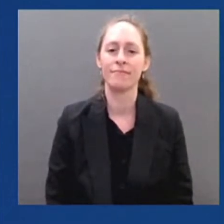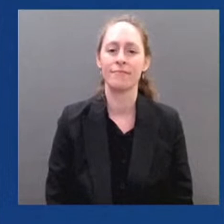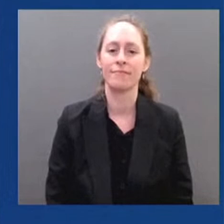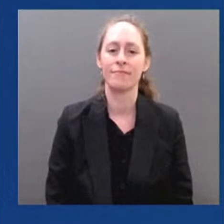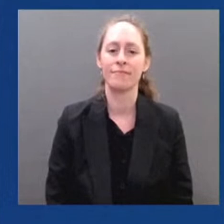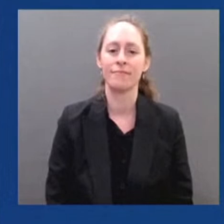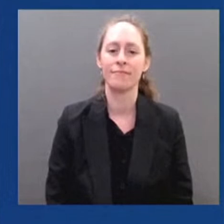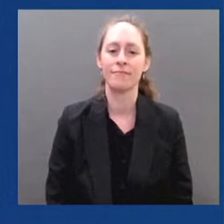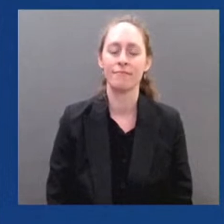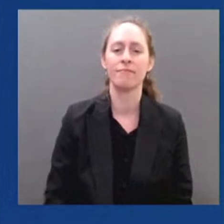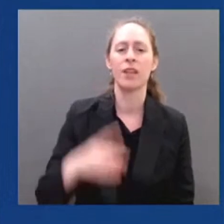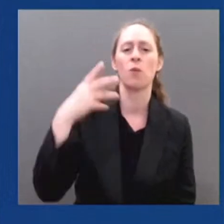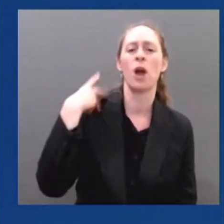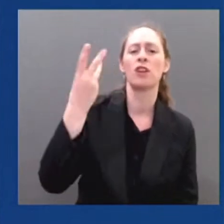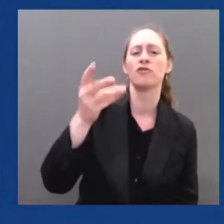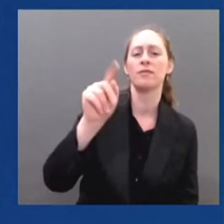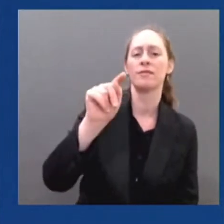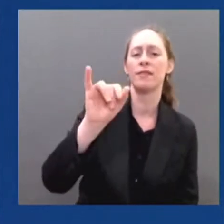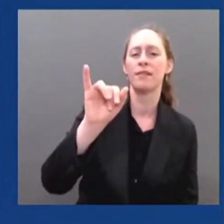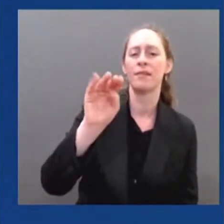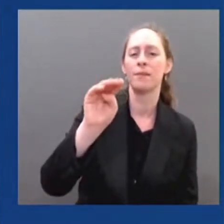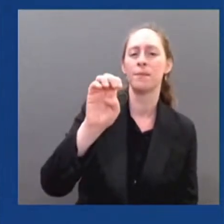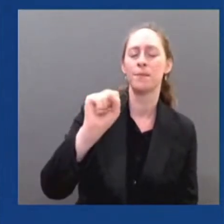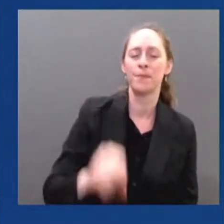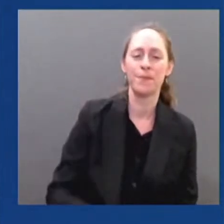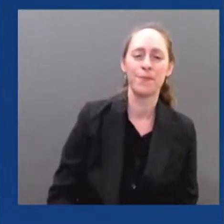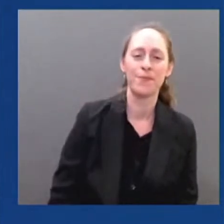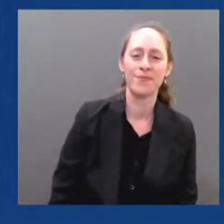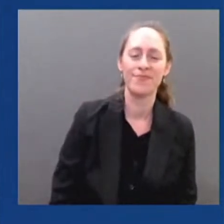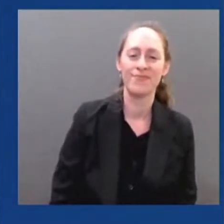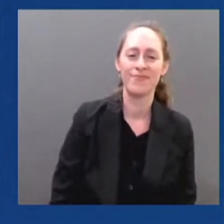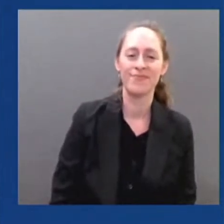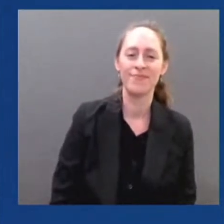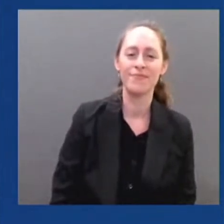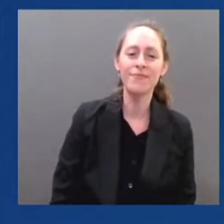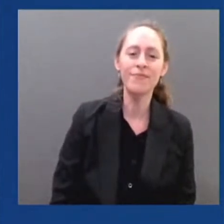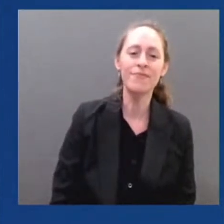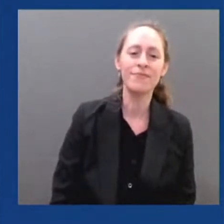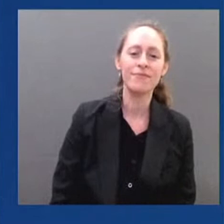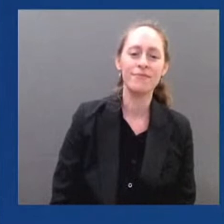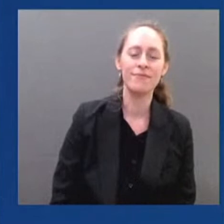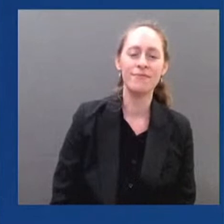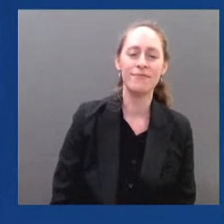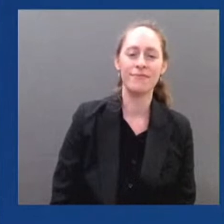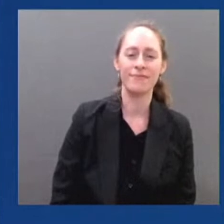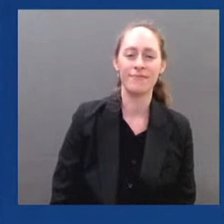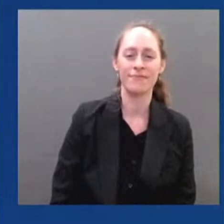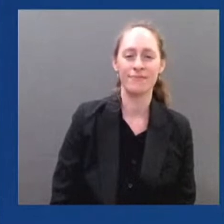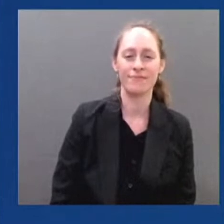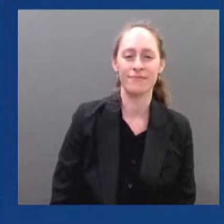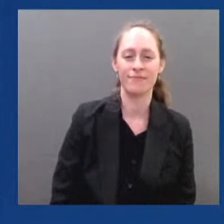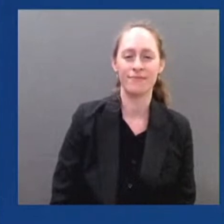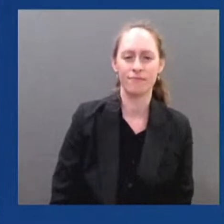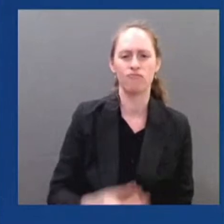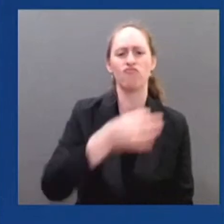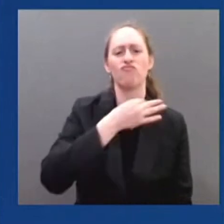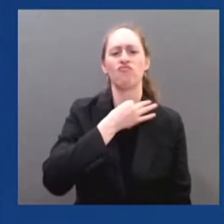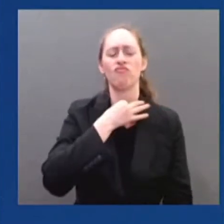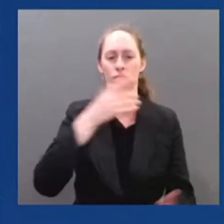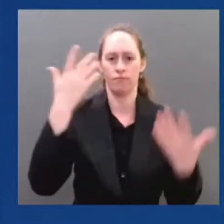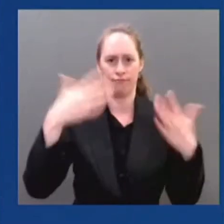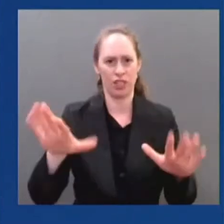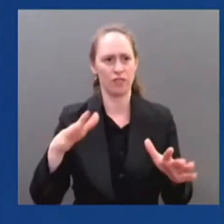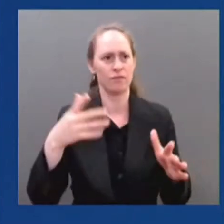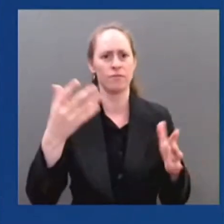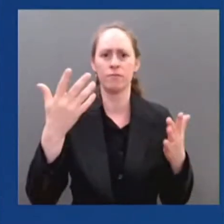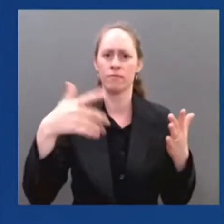Hey, thanks for doing this. Just real quick, do you know how many of these pediatric shots have been administered this week, not just delivered? And can you talk about how or